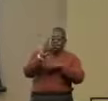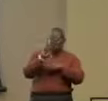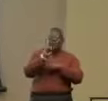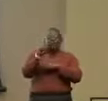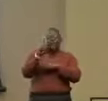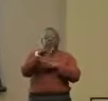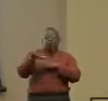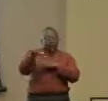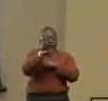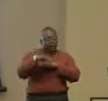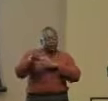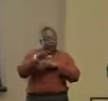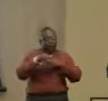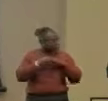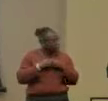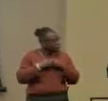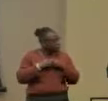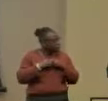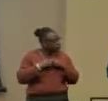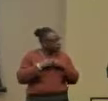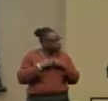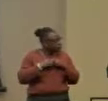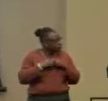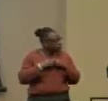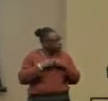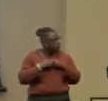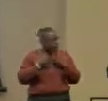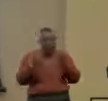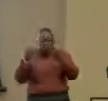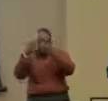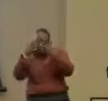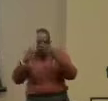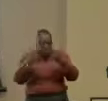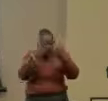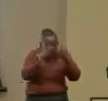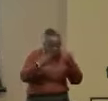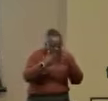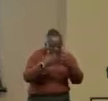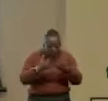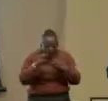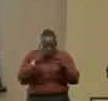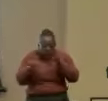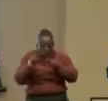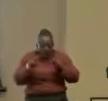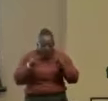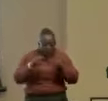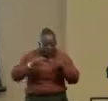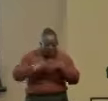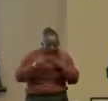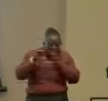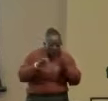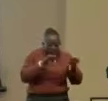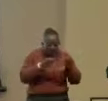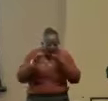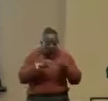County that looks for complement activation products on the surface